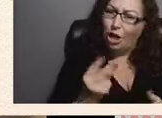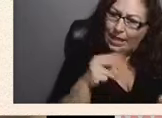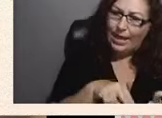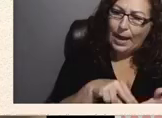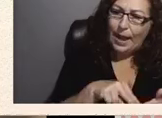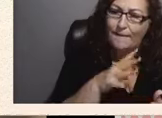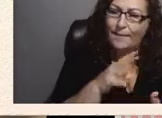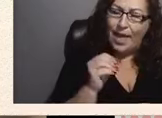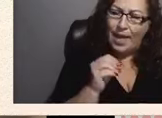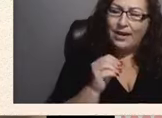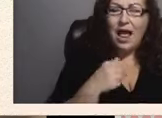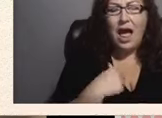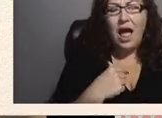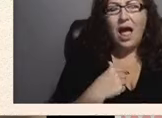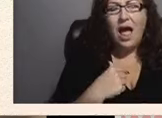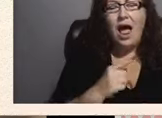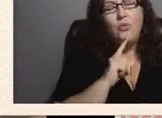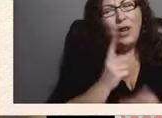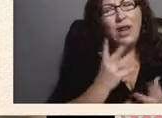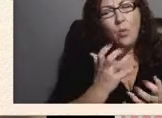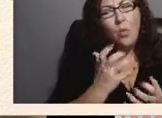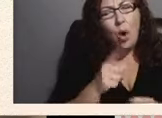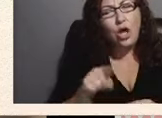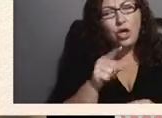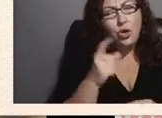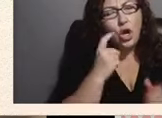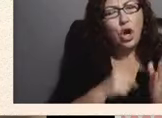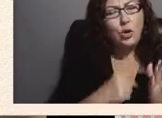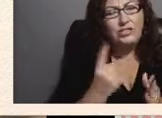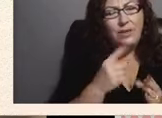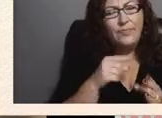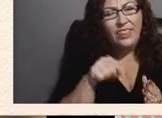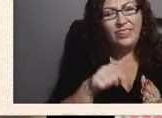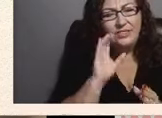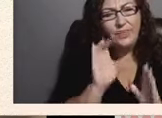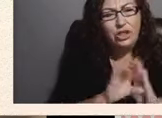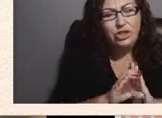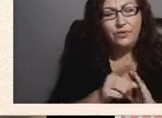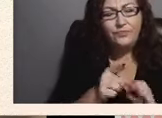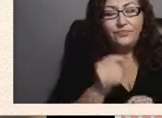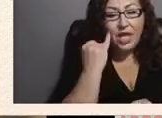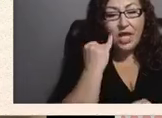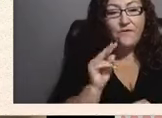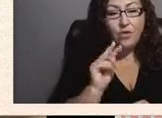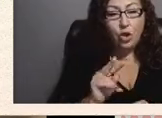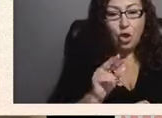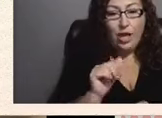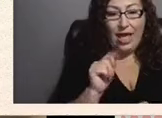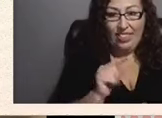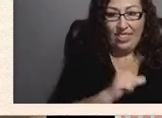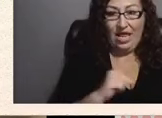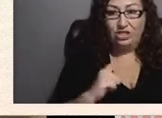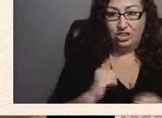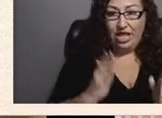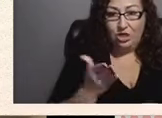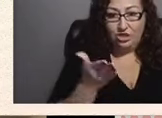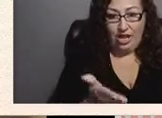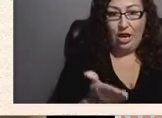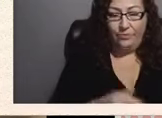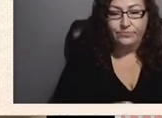and I want really you guys to notice something in this picture. If you look at the legislators that are there,